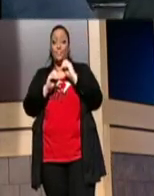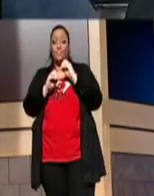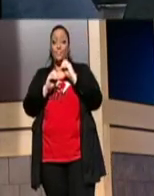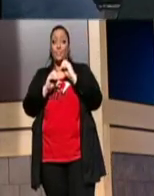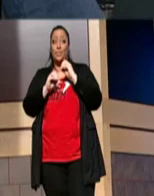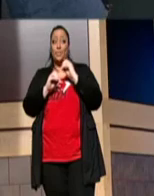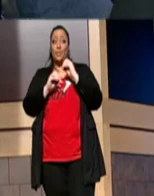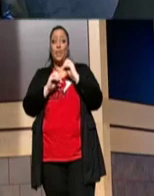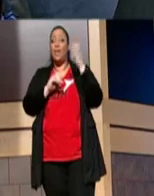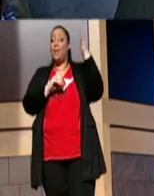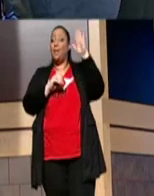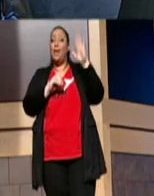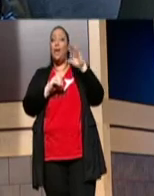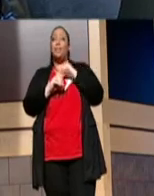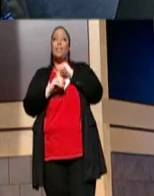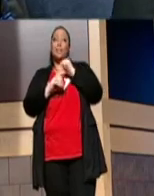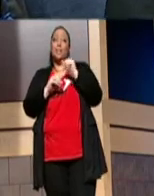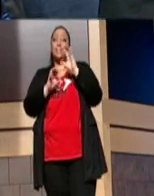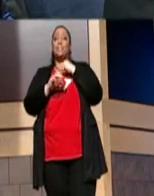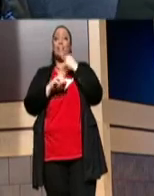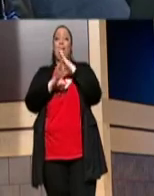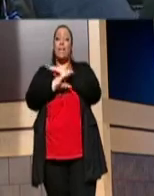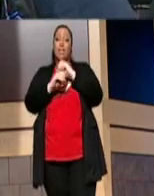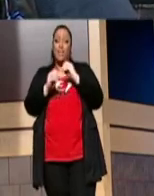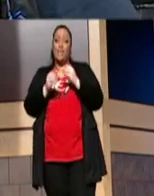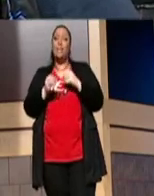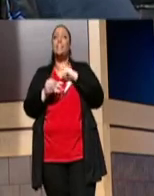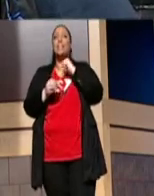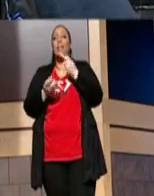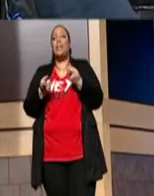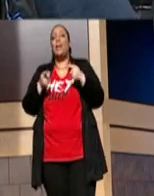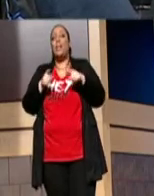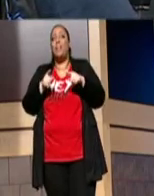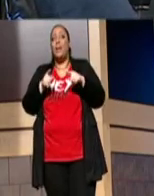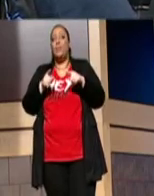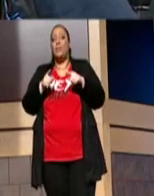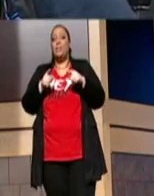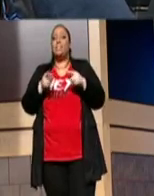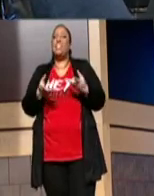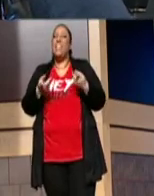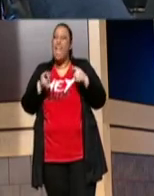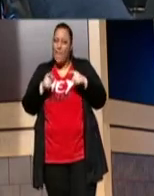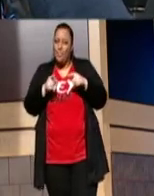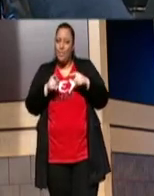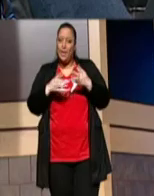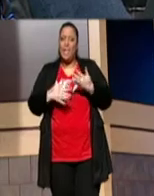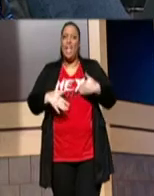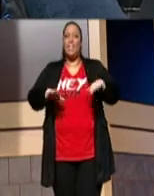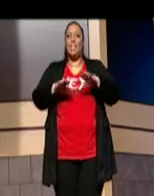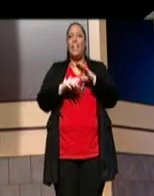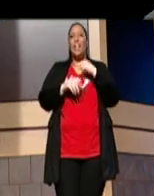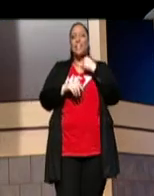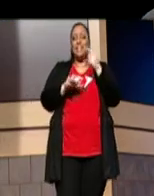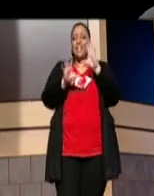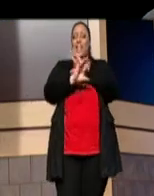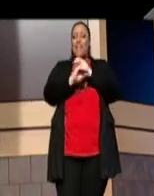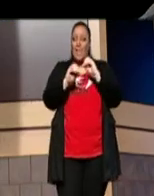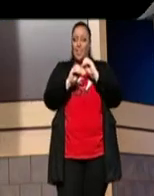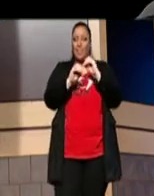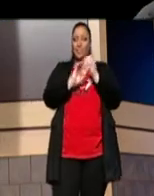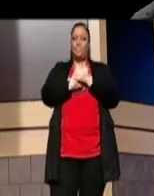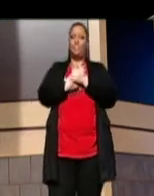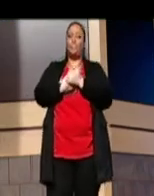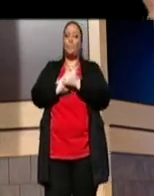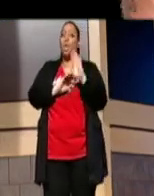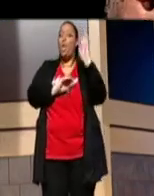God never wastes anything. And he wouldn't let nothing that big come in the land for him not to be saying nothing. He just said, oh, something come big come in the land, but I ain't saying nothing.